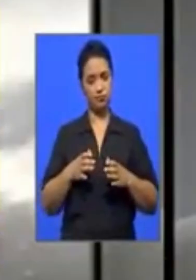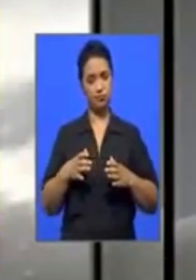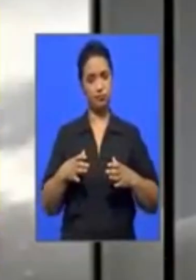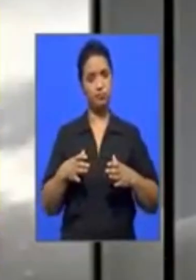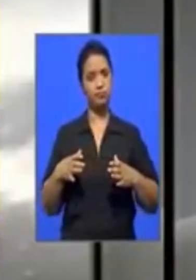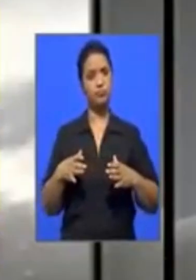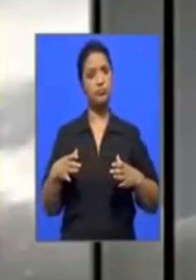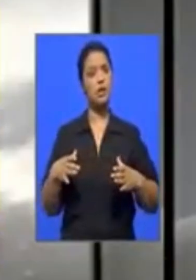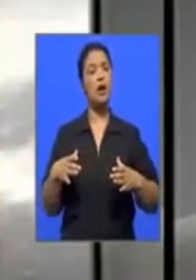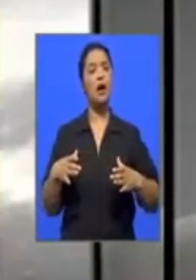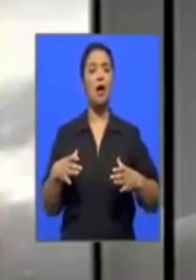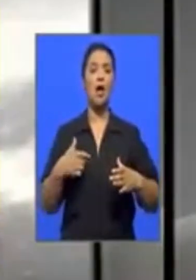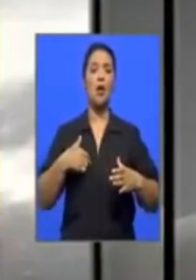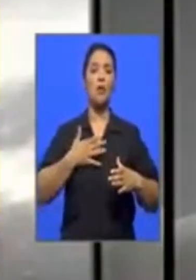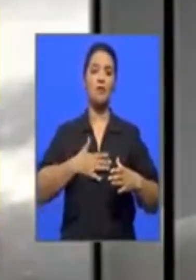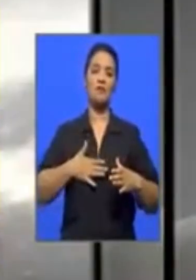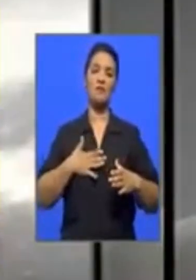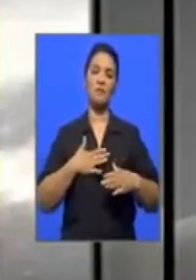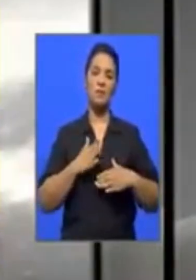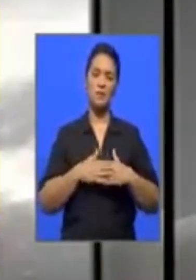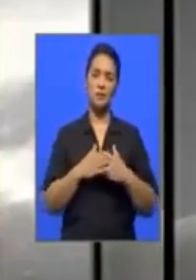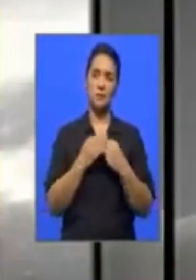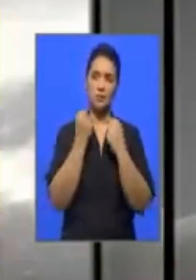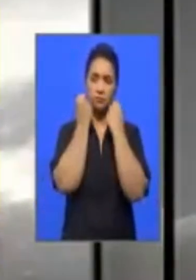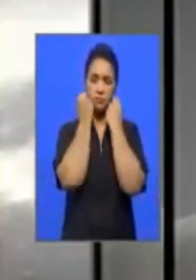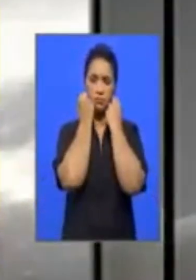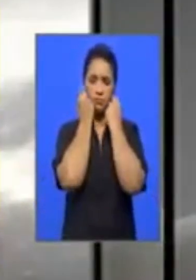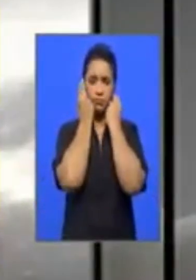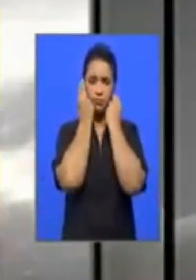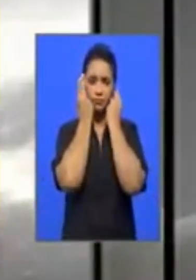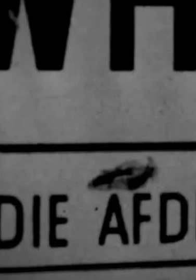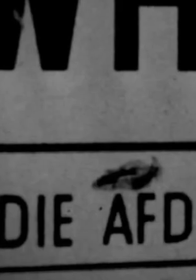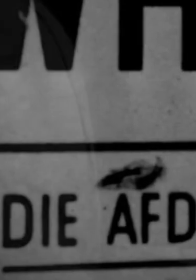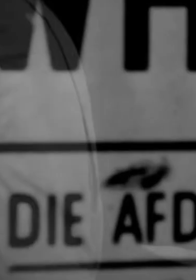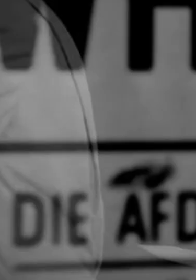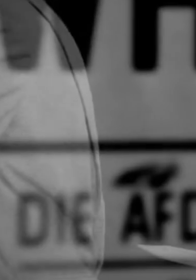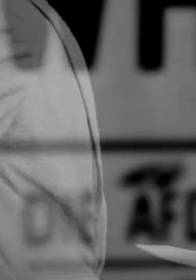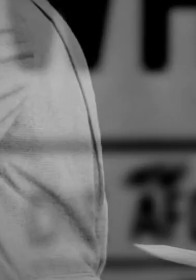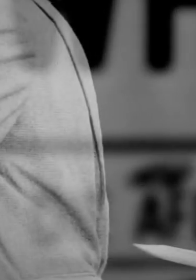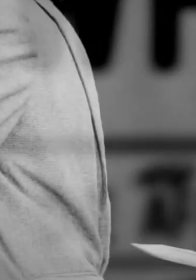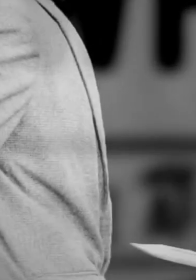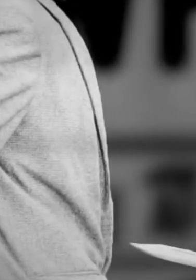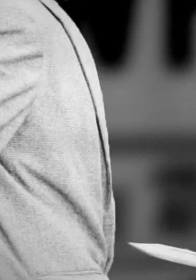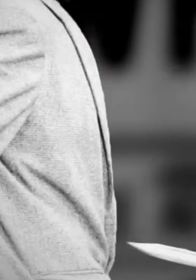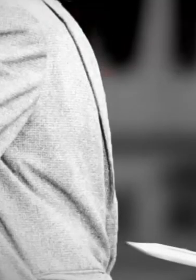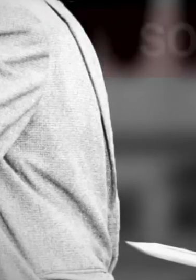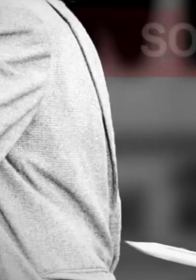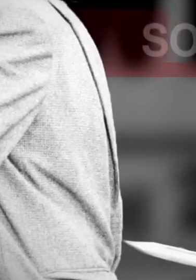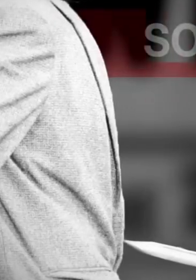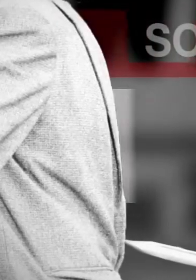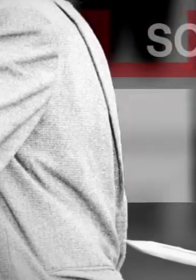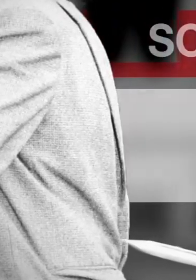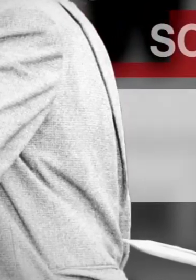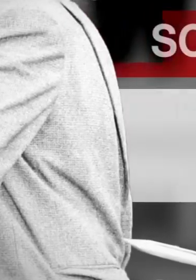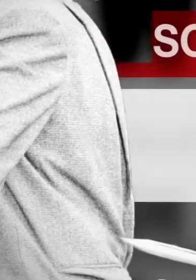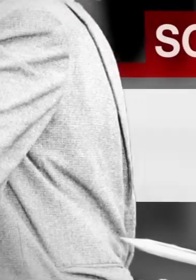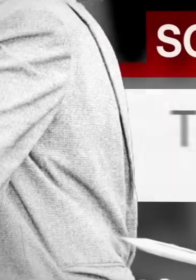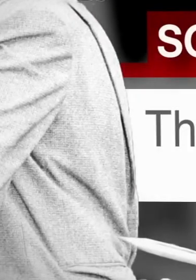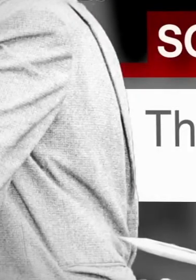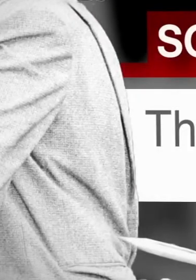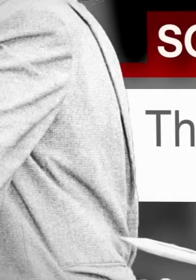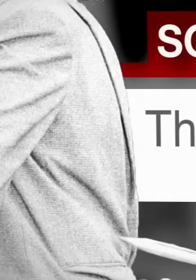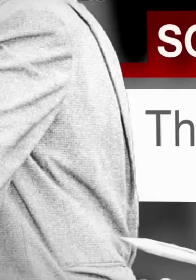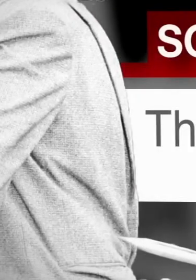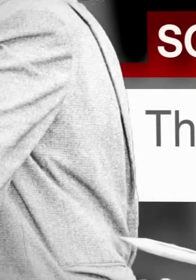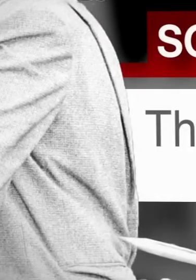ANC, introducing the program of action and advocating for freedom in our lifetime. Because in those